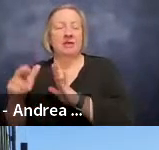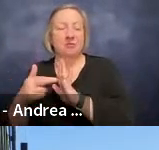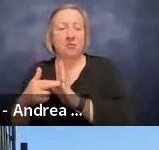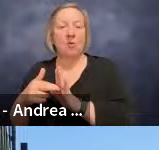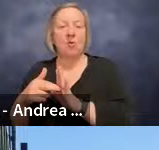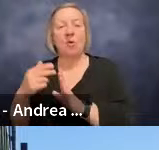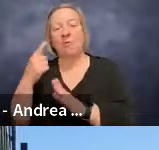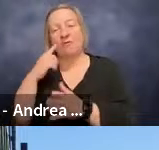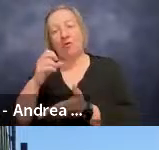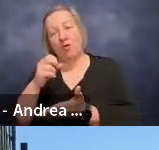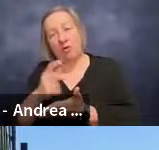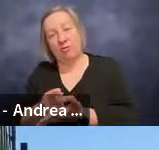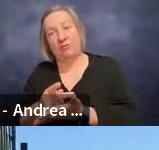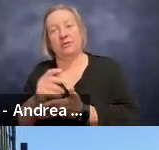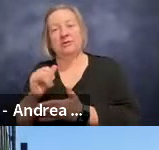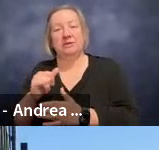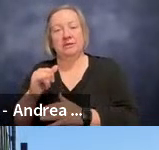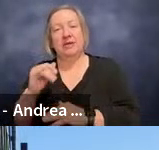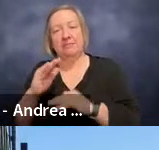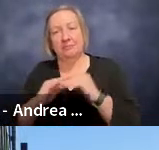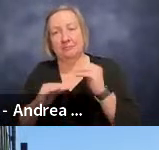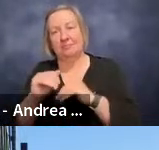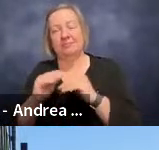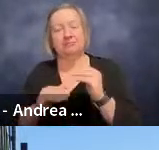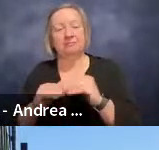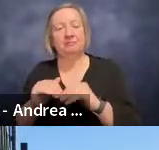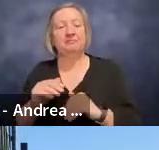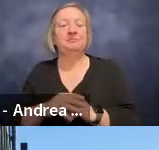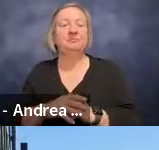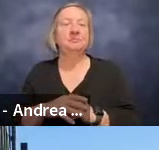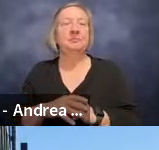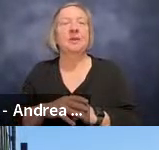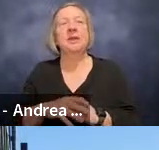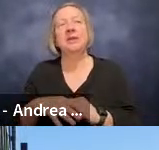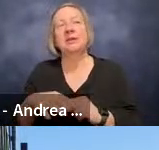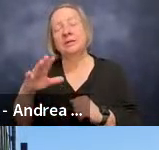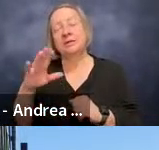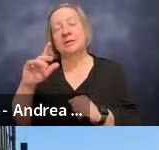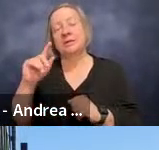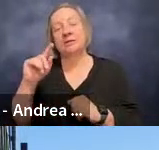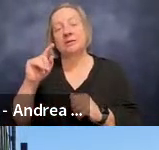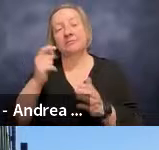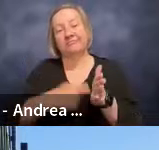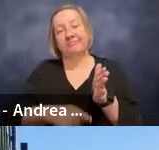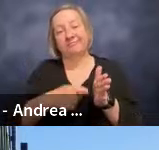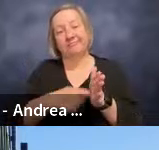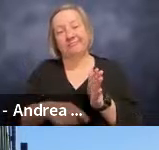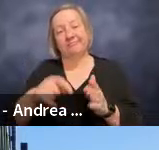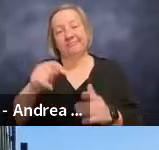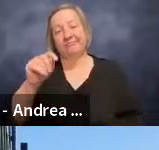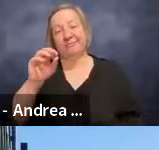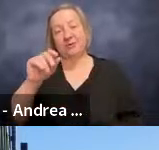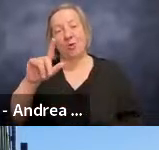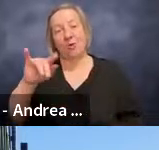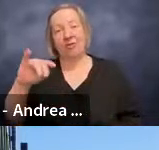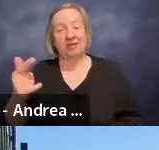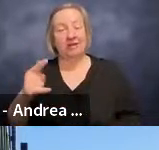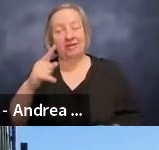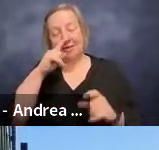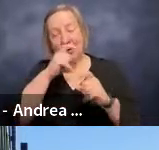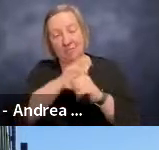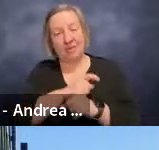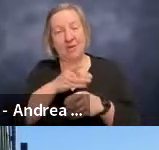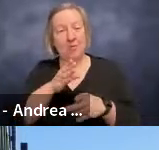of authorizing the facility. So tolling is a complicated funding mechanism